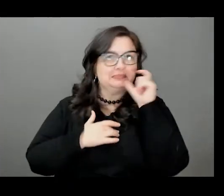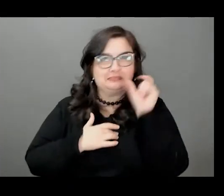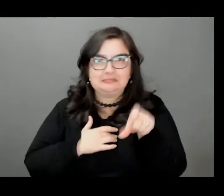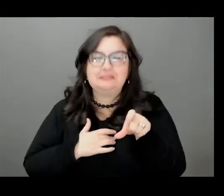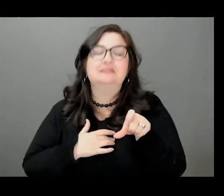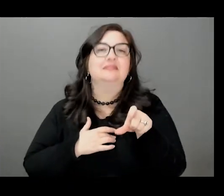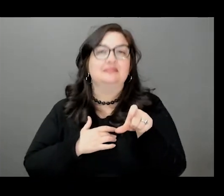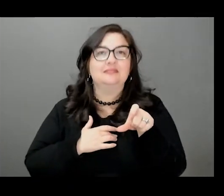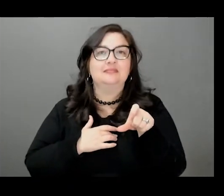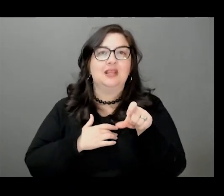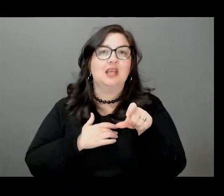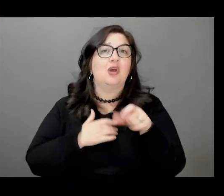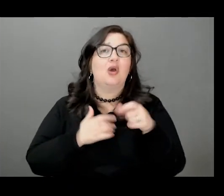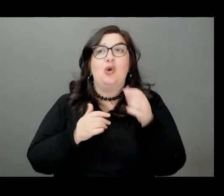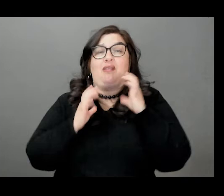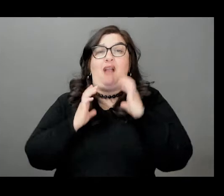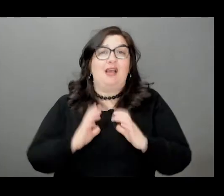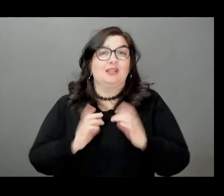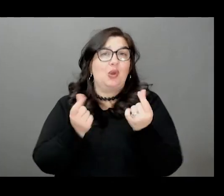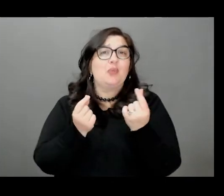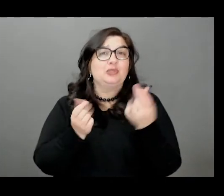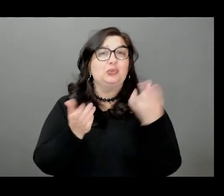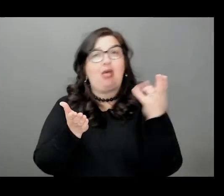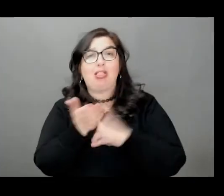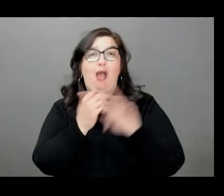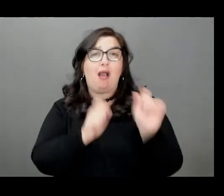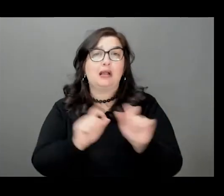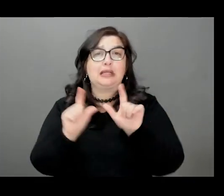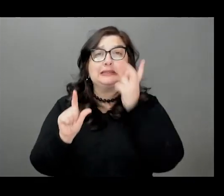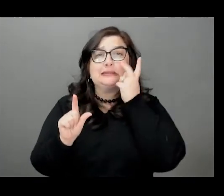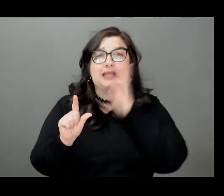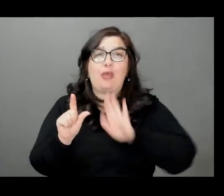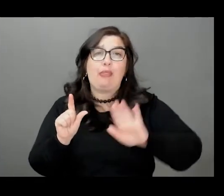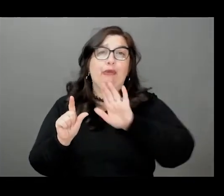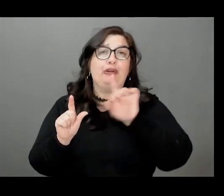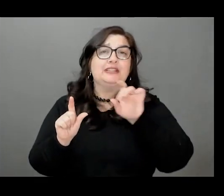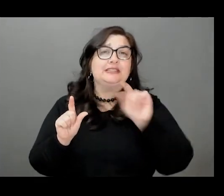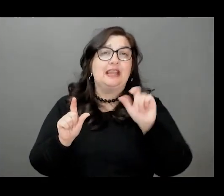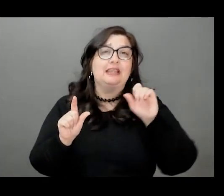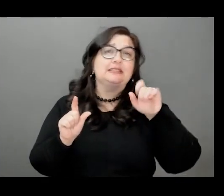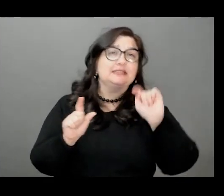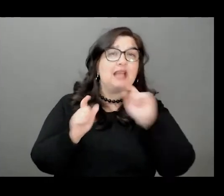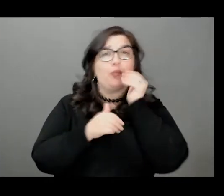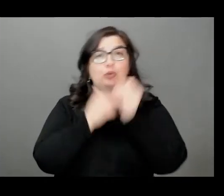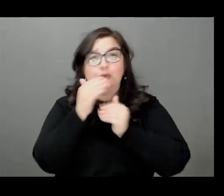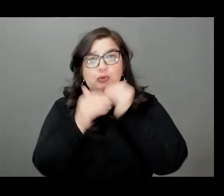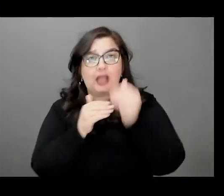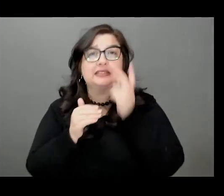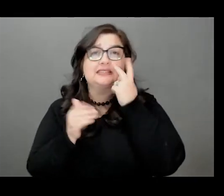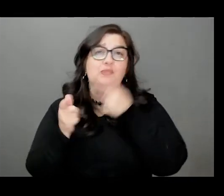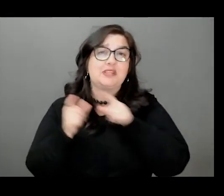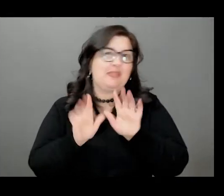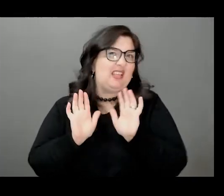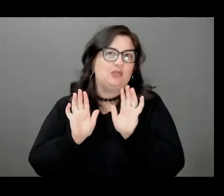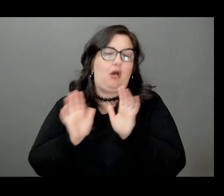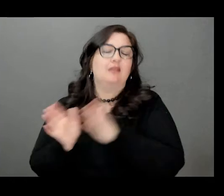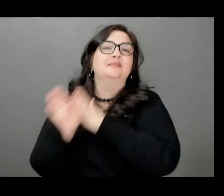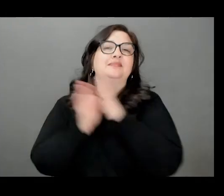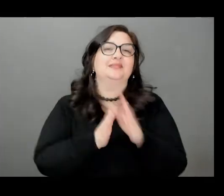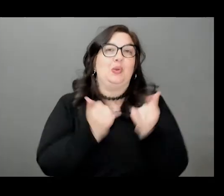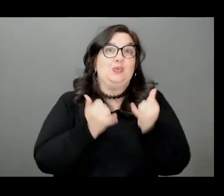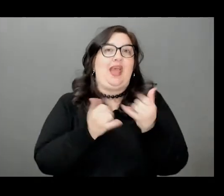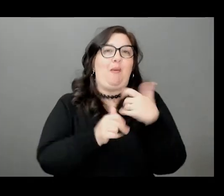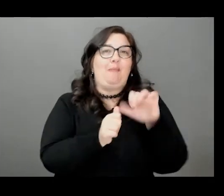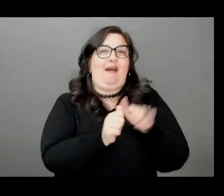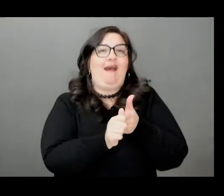hidden away from the customers. They don't need to worry about it. Only thing they need to come is log in and just see where their data set is progressing or how their data